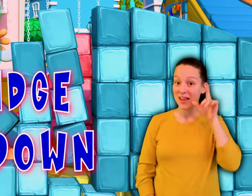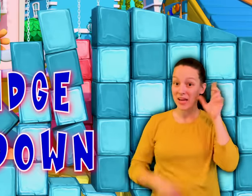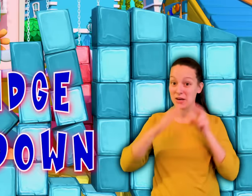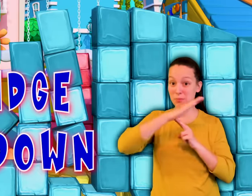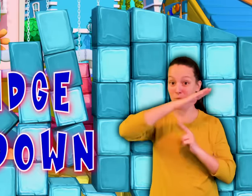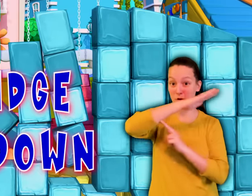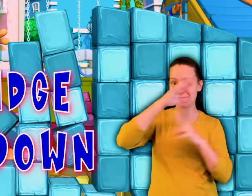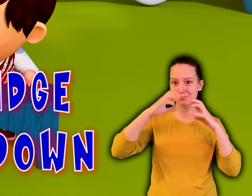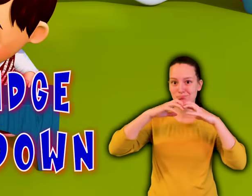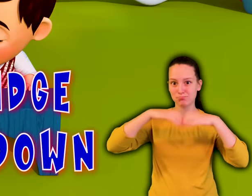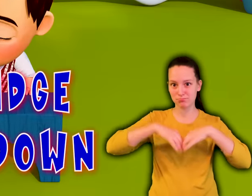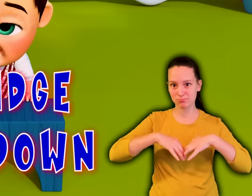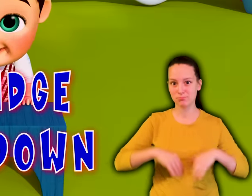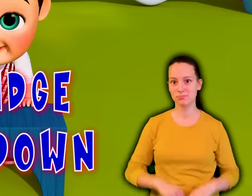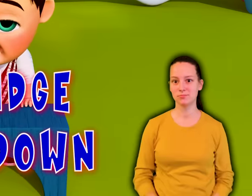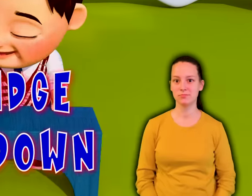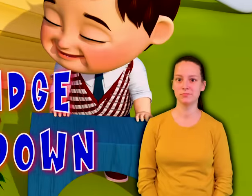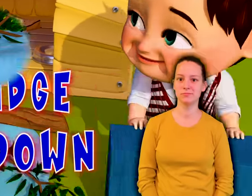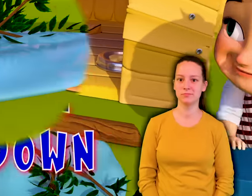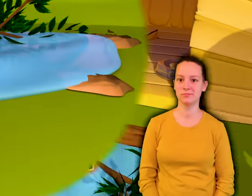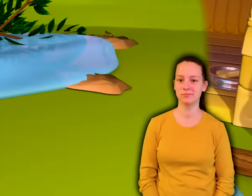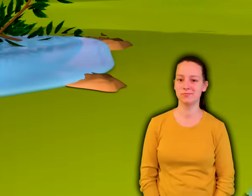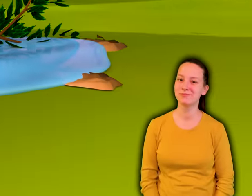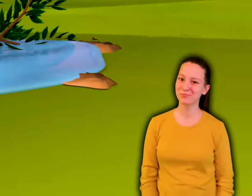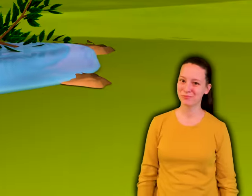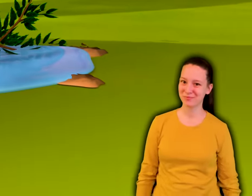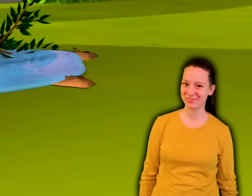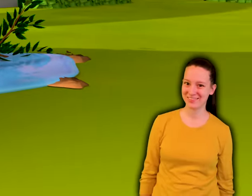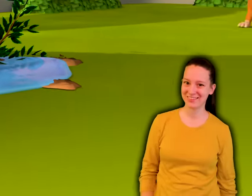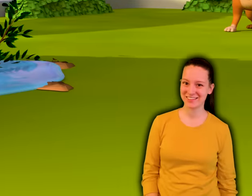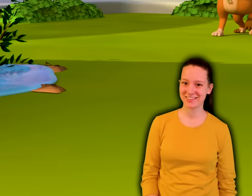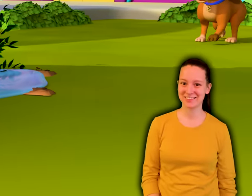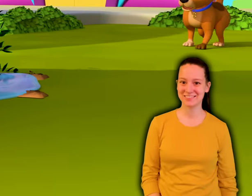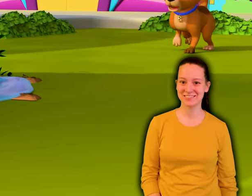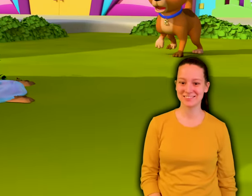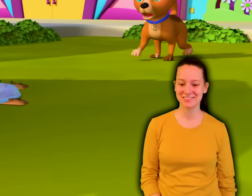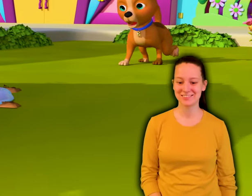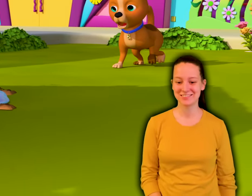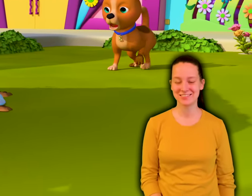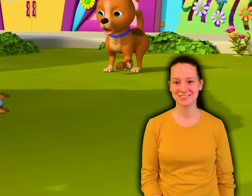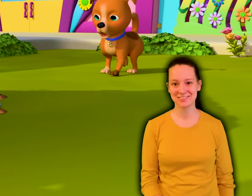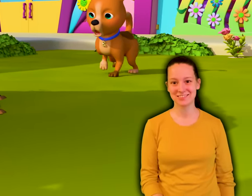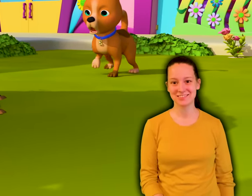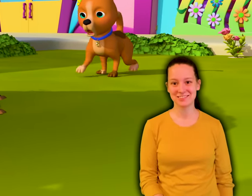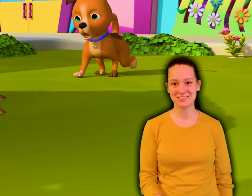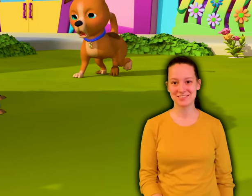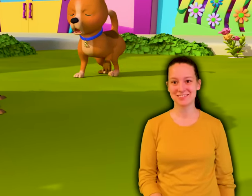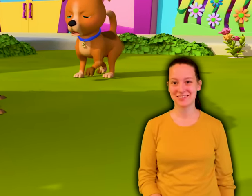London Bridge is falling down.